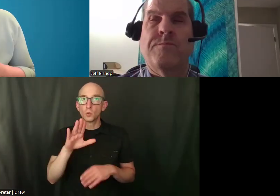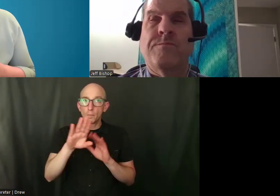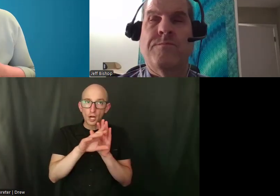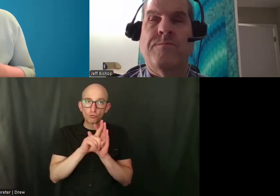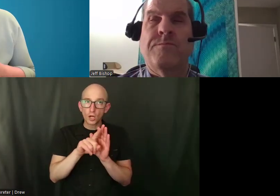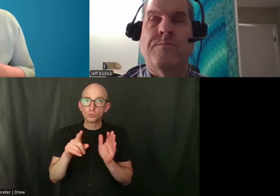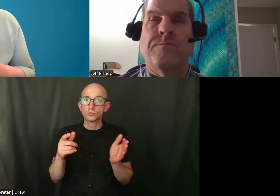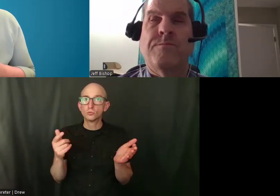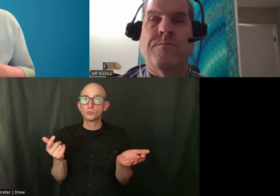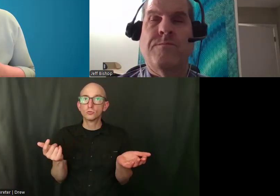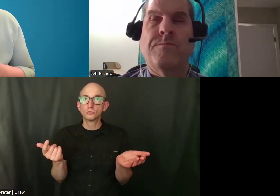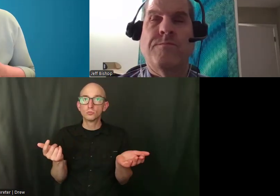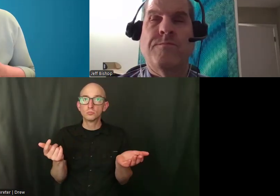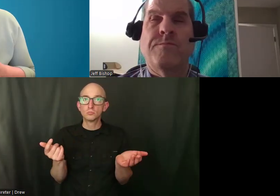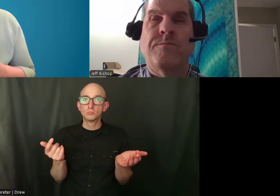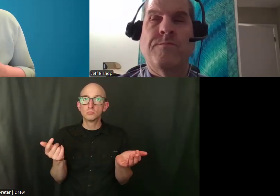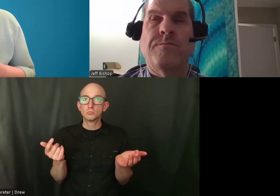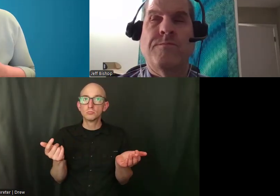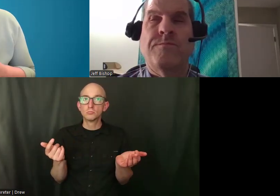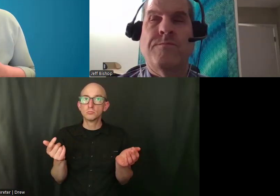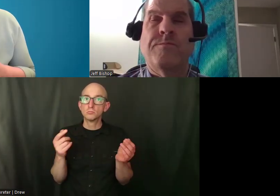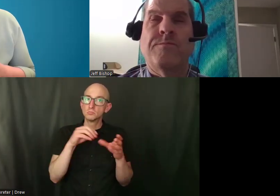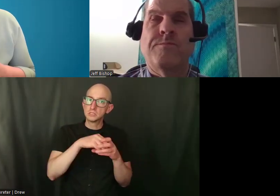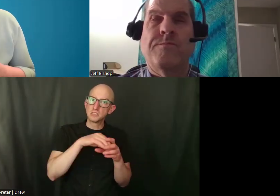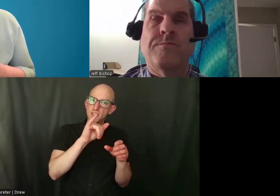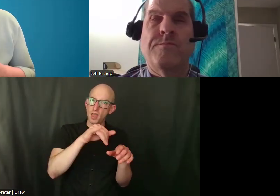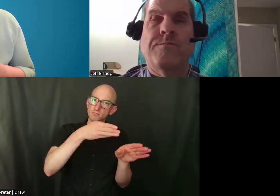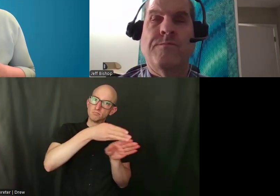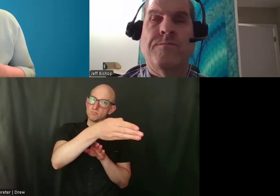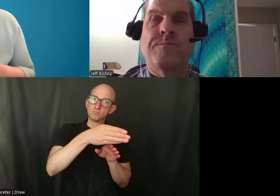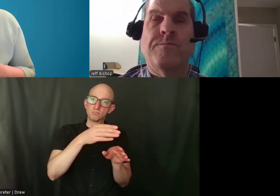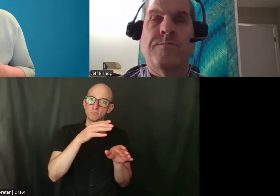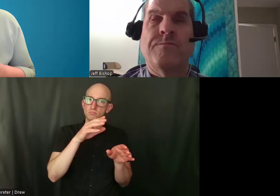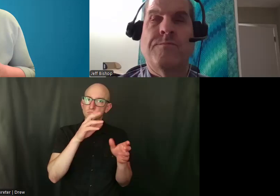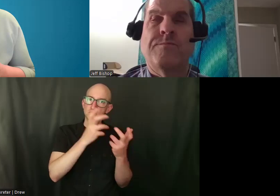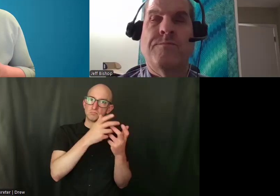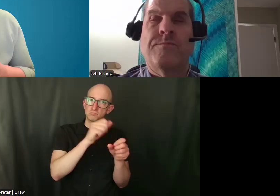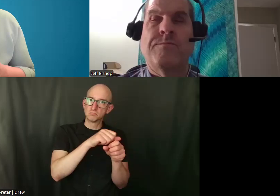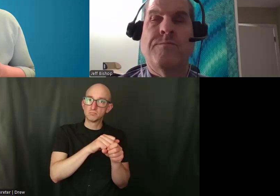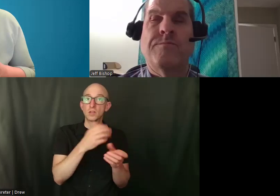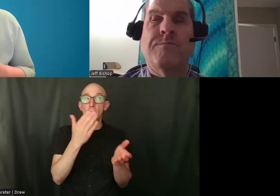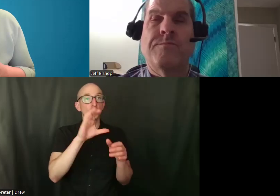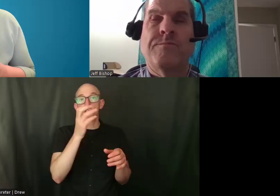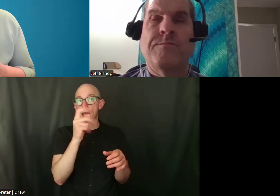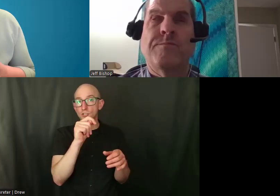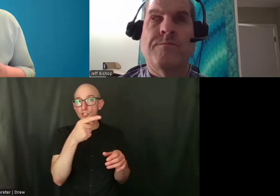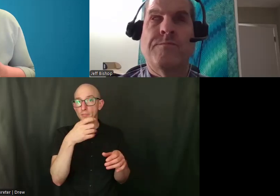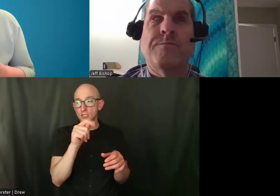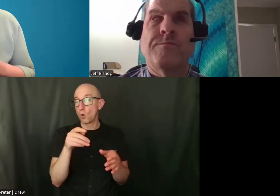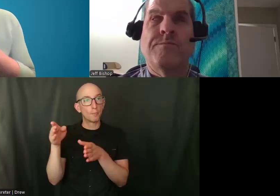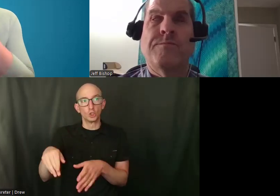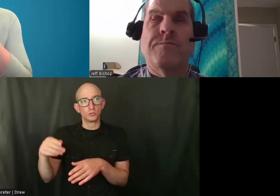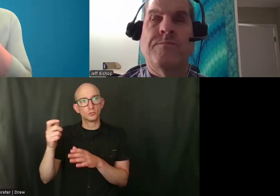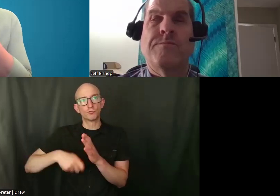and what you're applying for, like maybe ChatGPT or somebody who's writing your resume would maybe